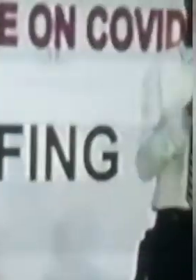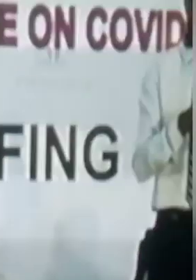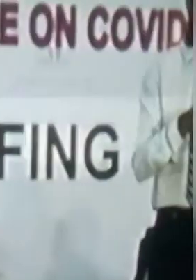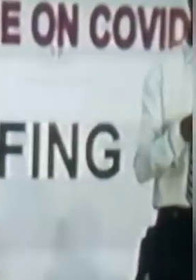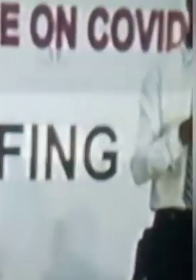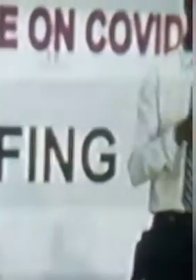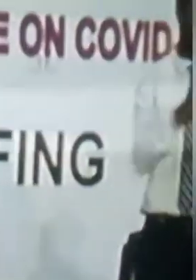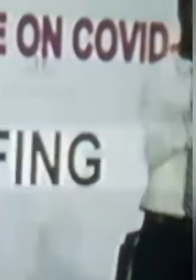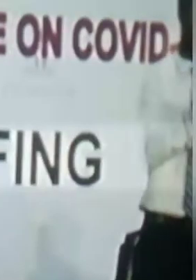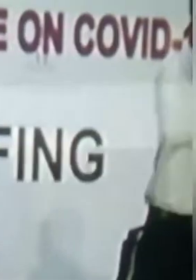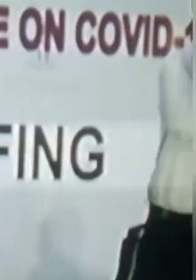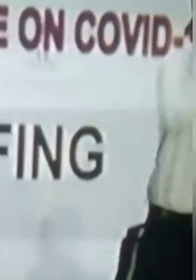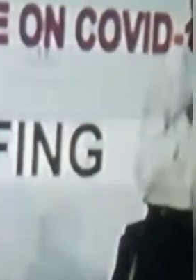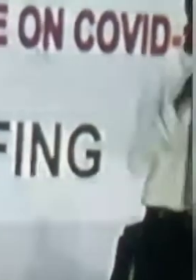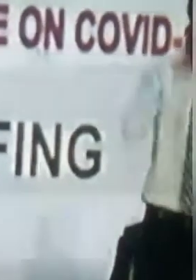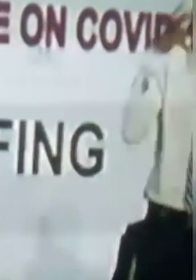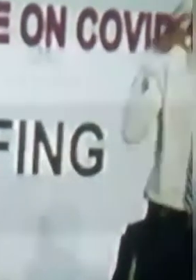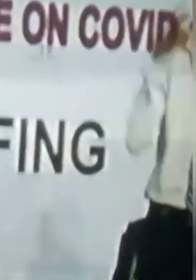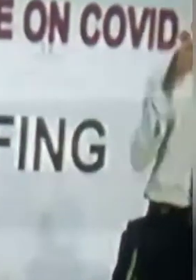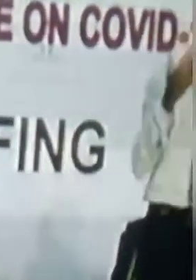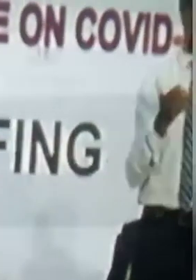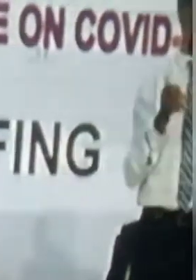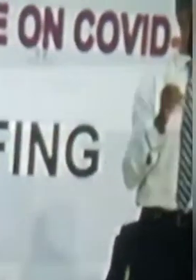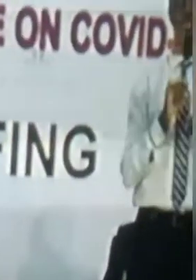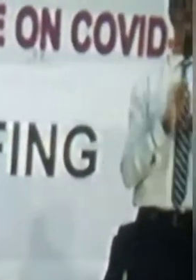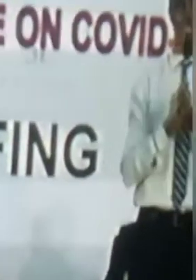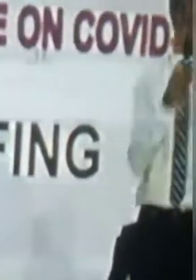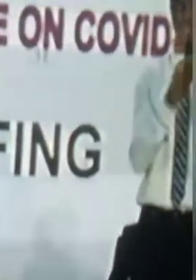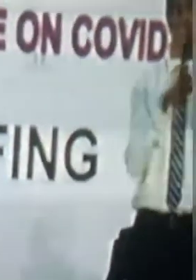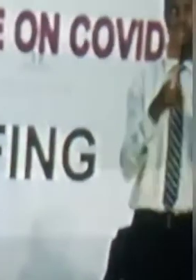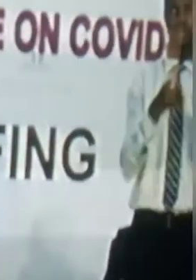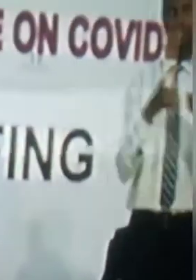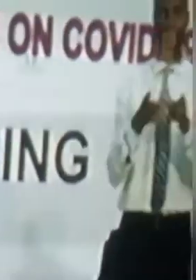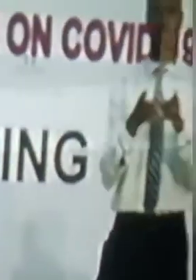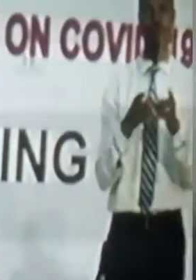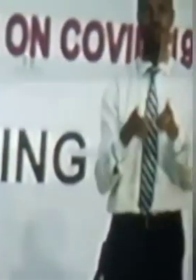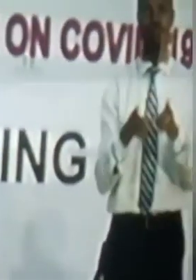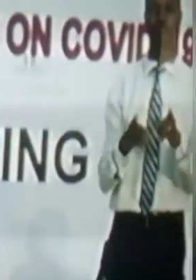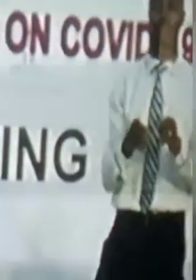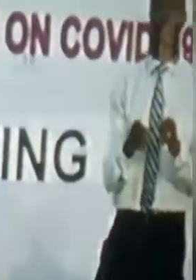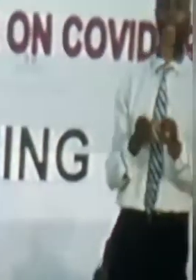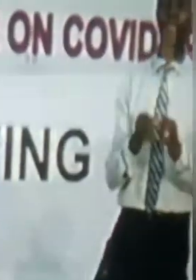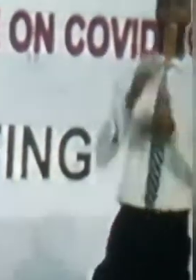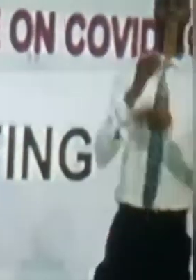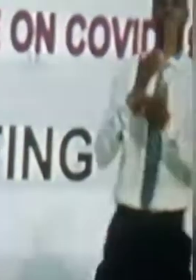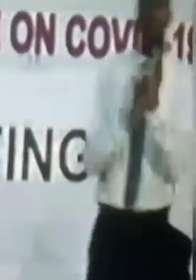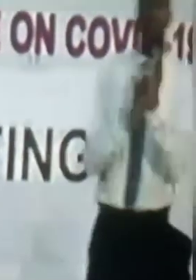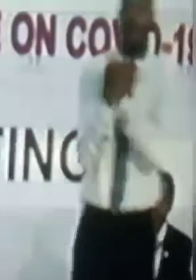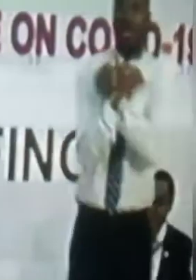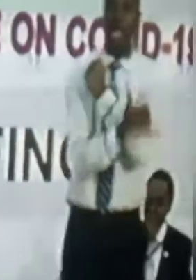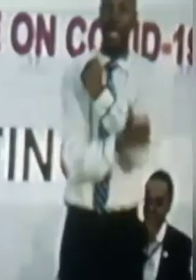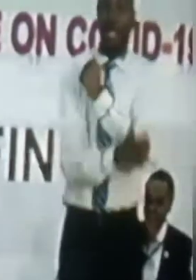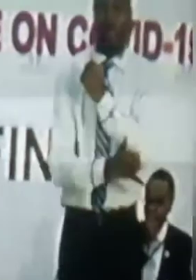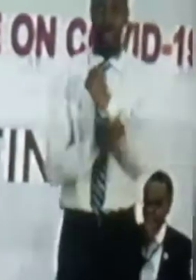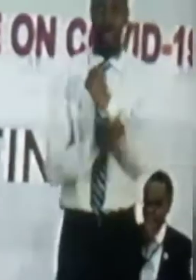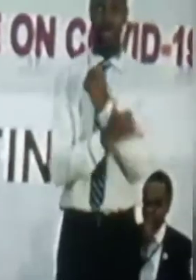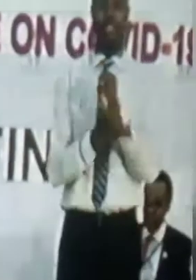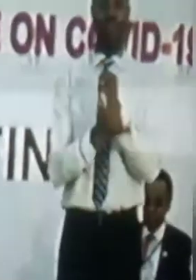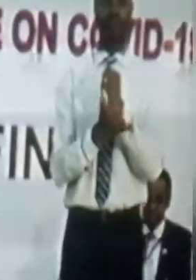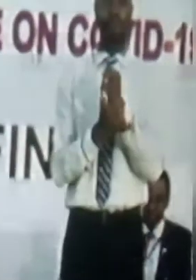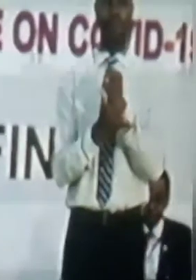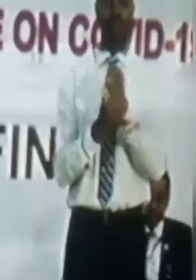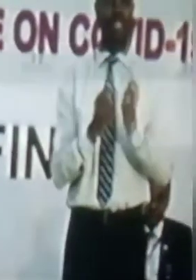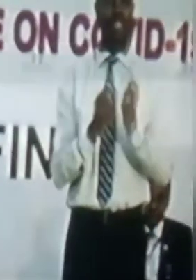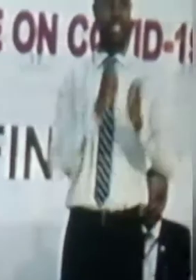for ventilators, with some countries donating ventilators to others and also swapping